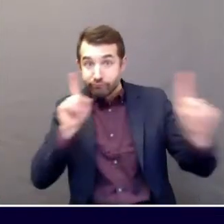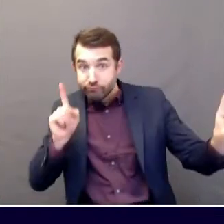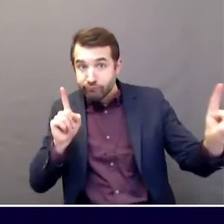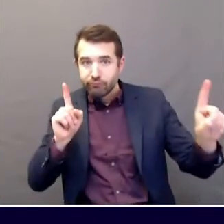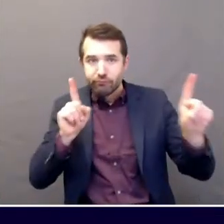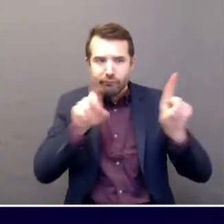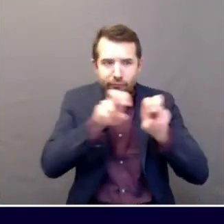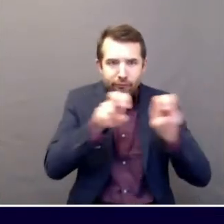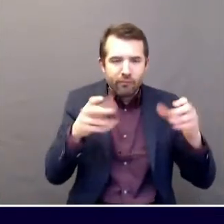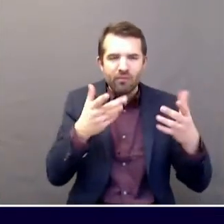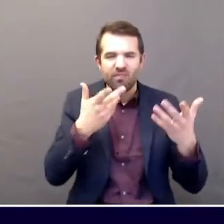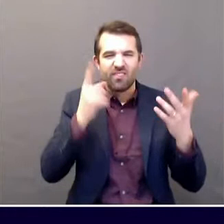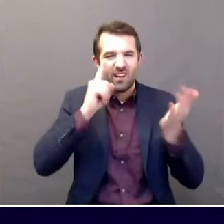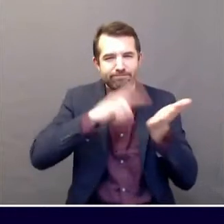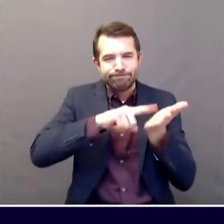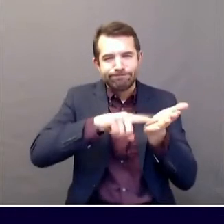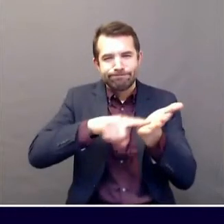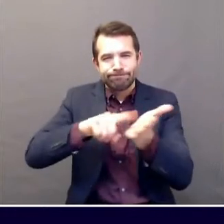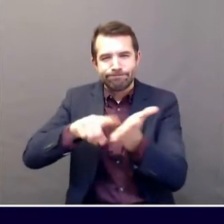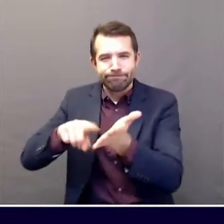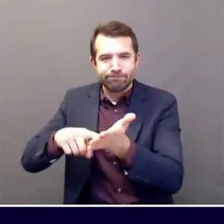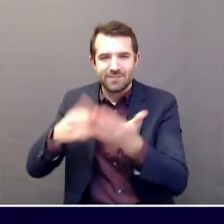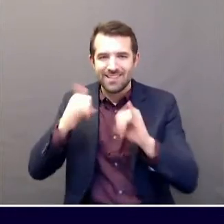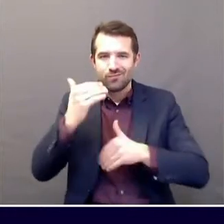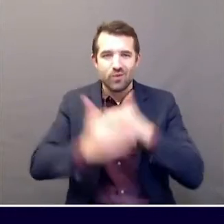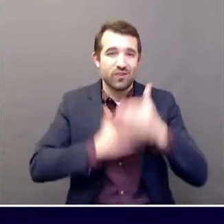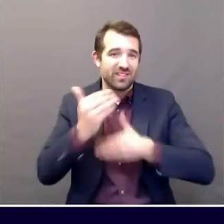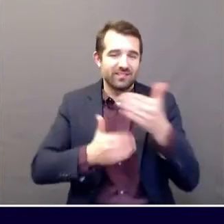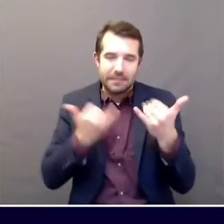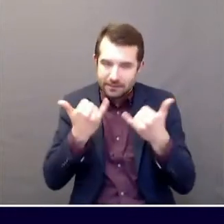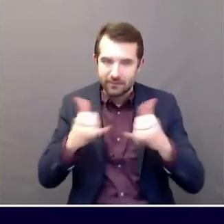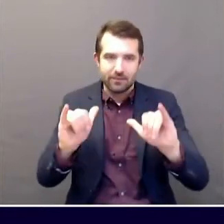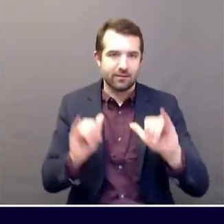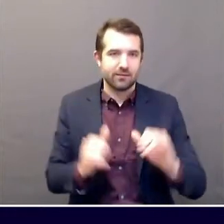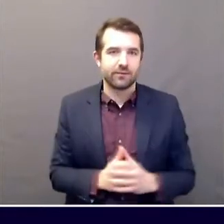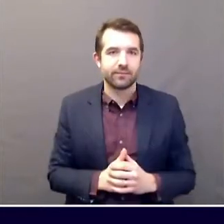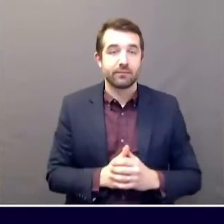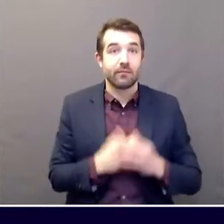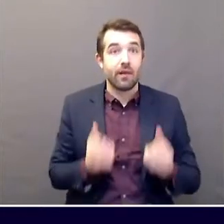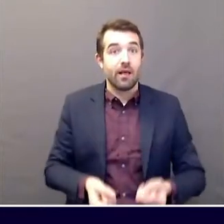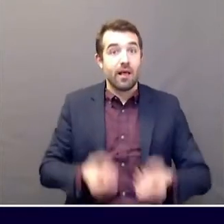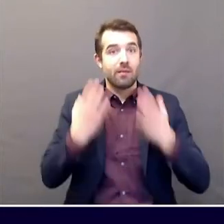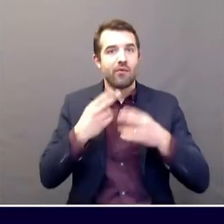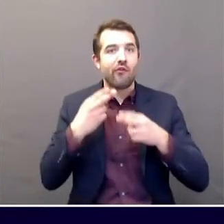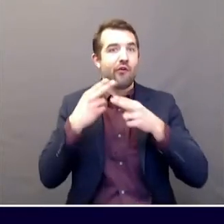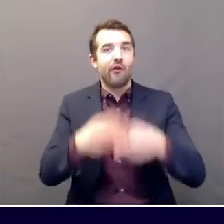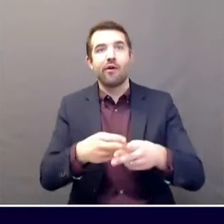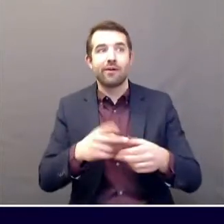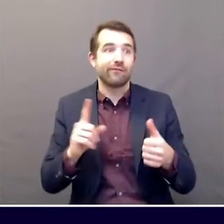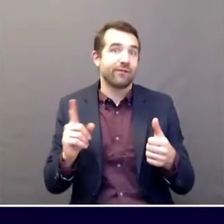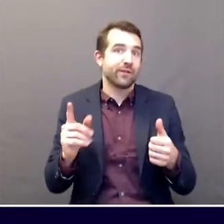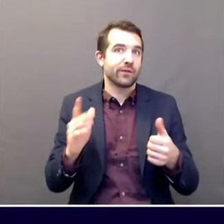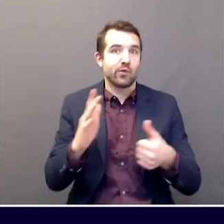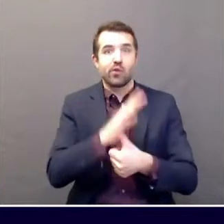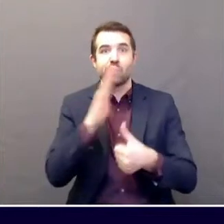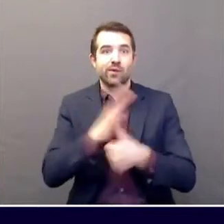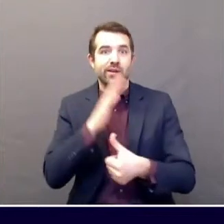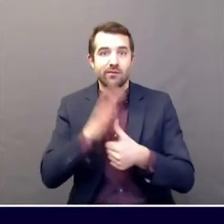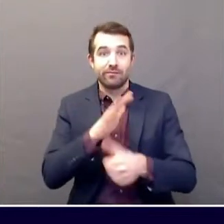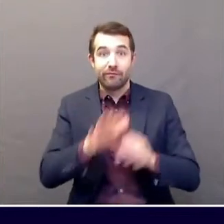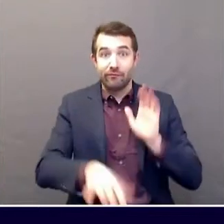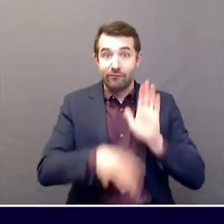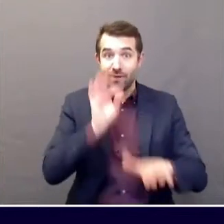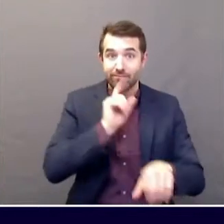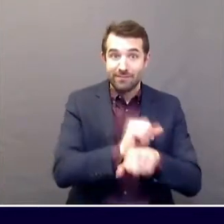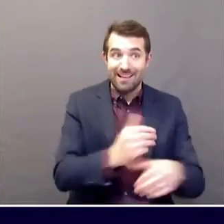primary versus secondary cases, that investigation is just getting underway. So I don't have a sense right now of how many of those